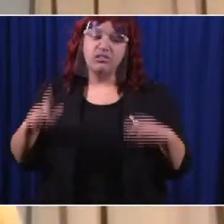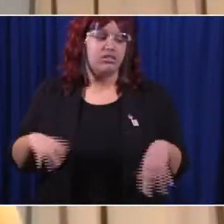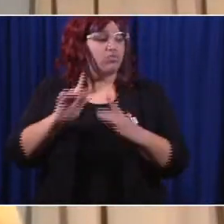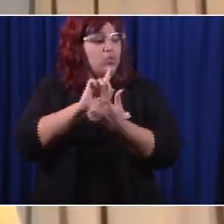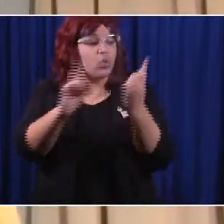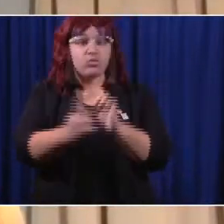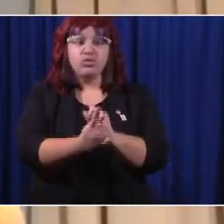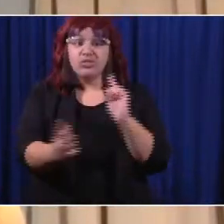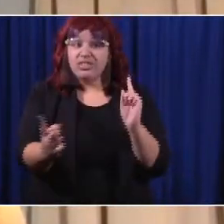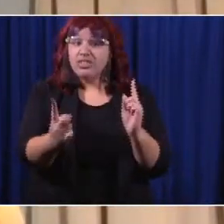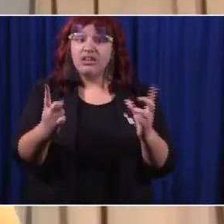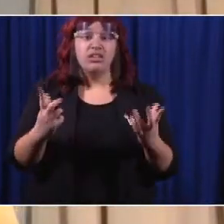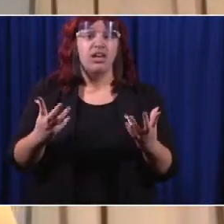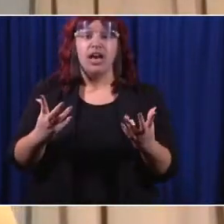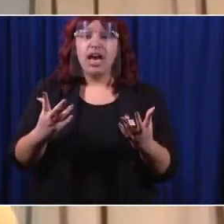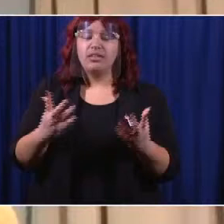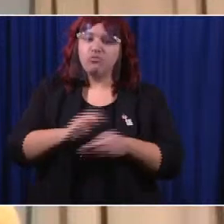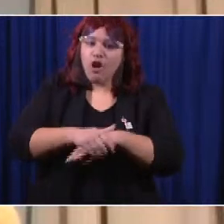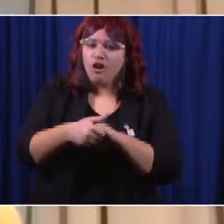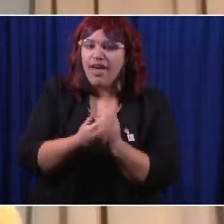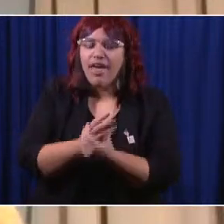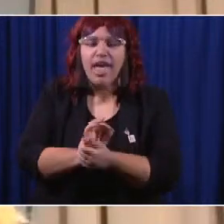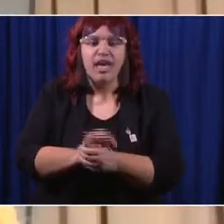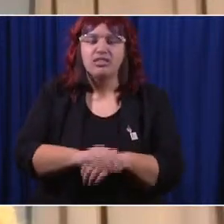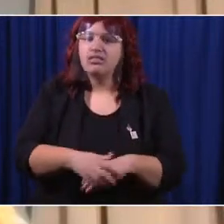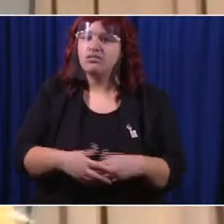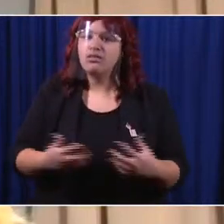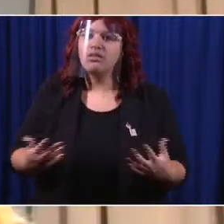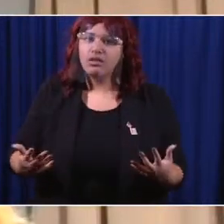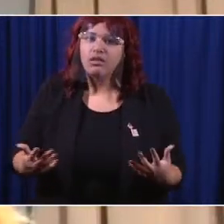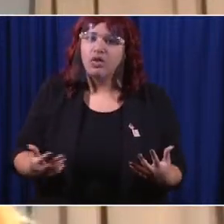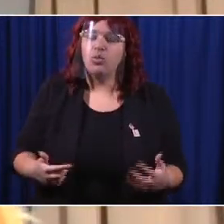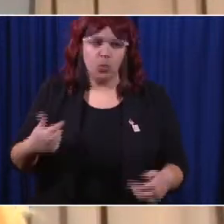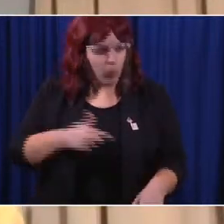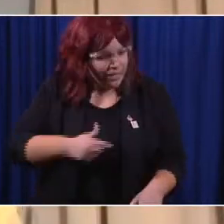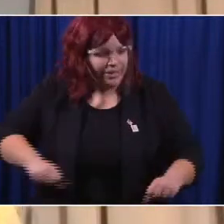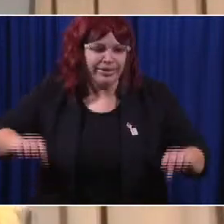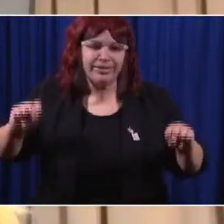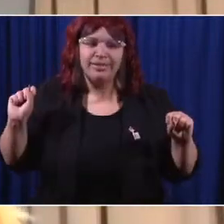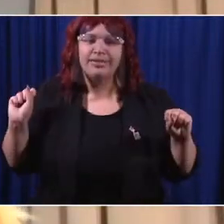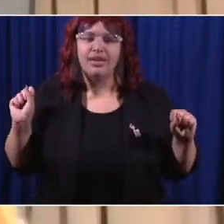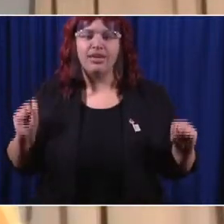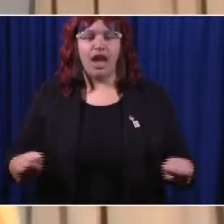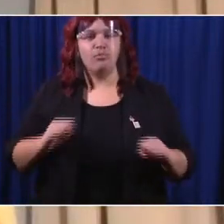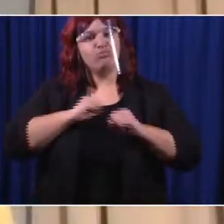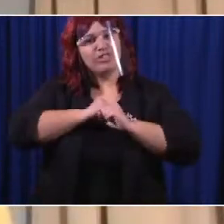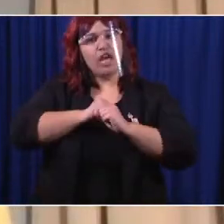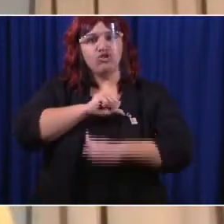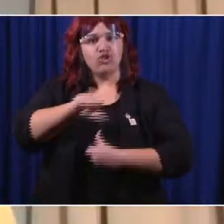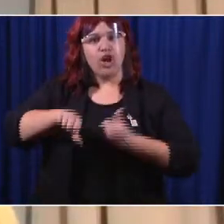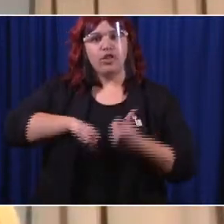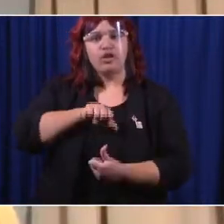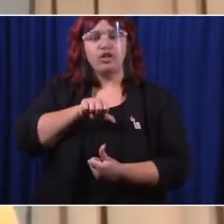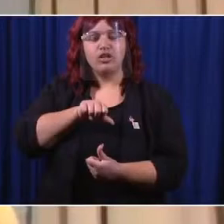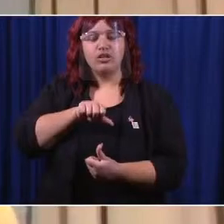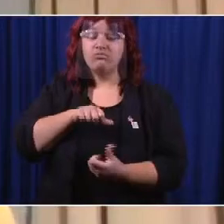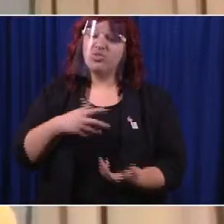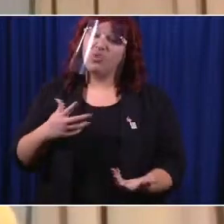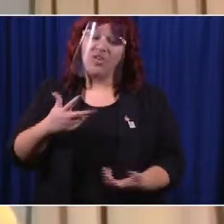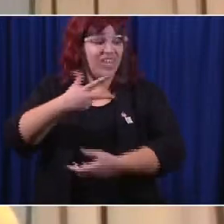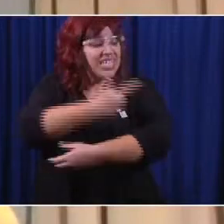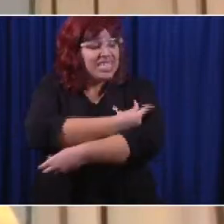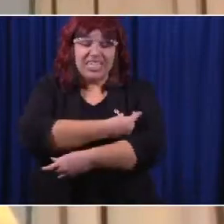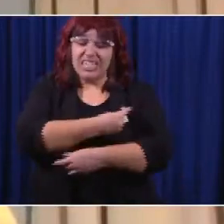The vaccine is coming, so hopefully we can look forward to a day where we can reunite their families with their loved